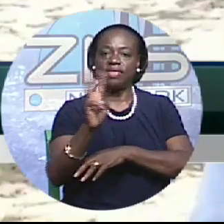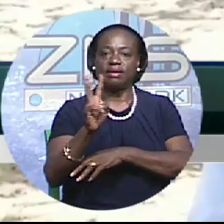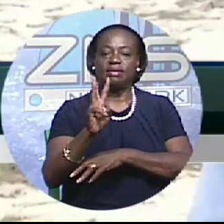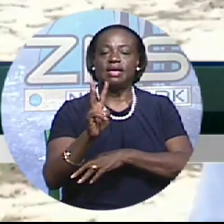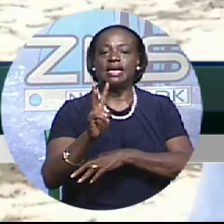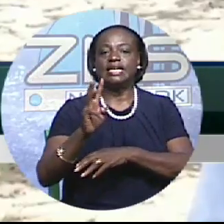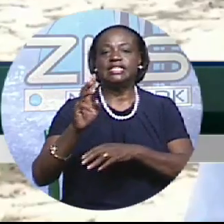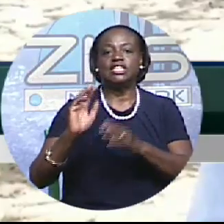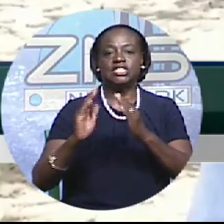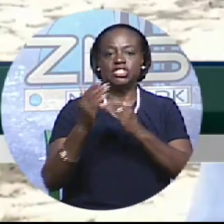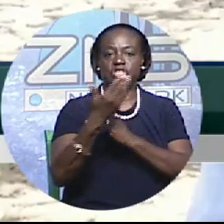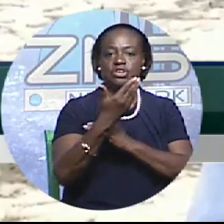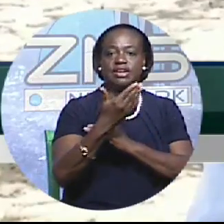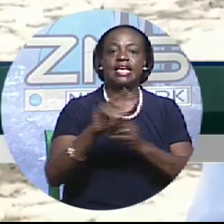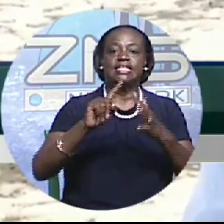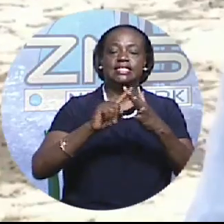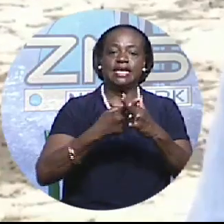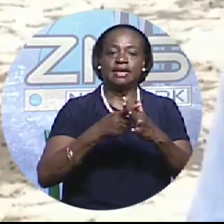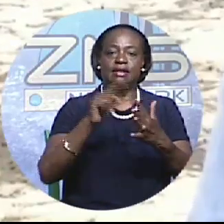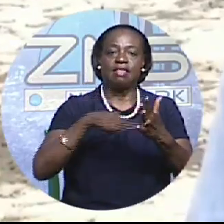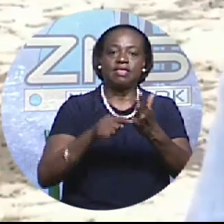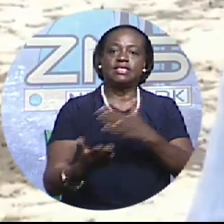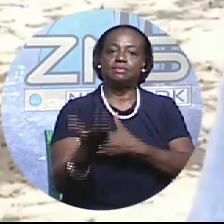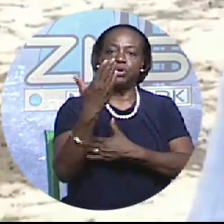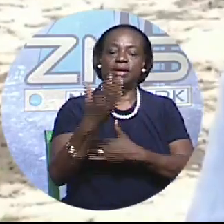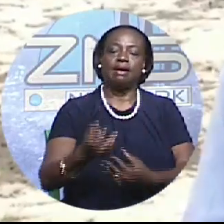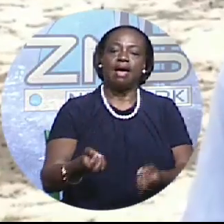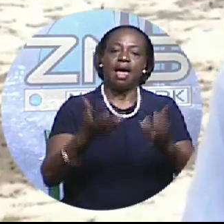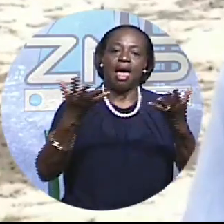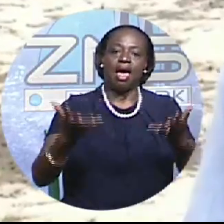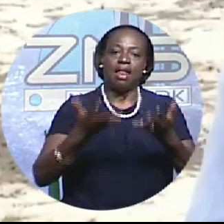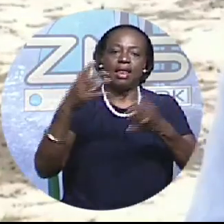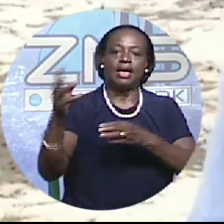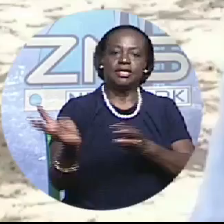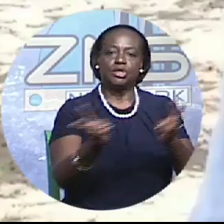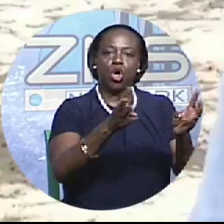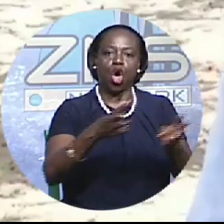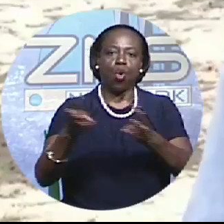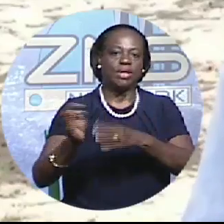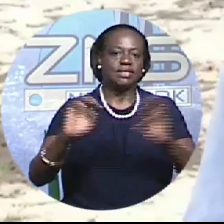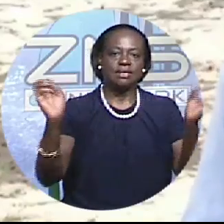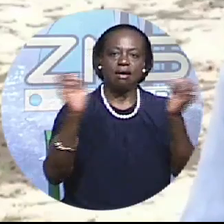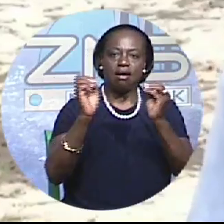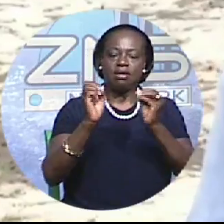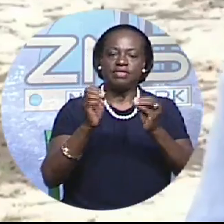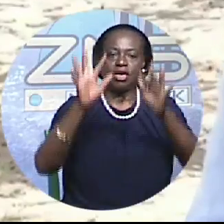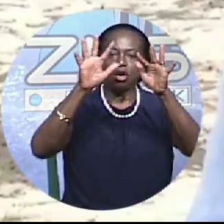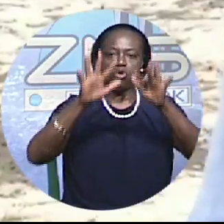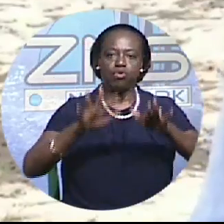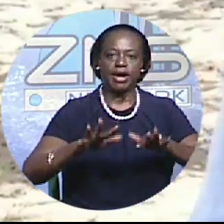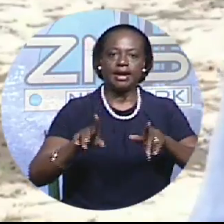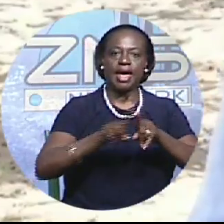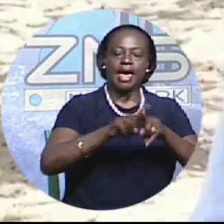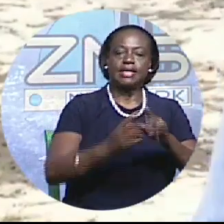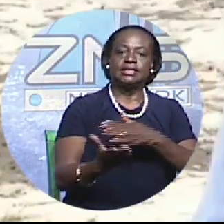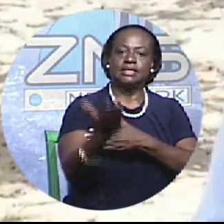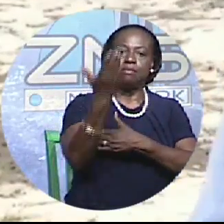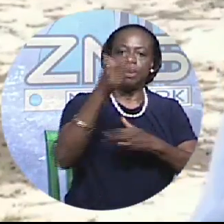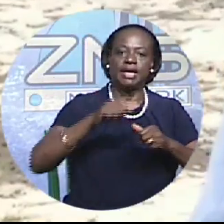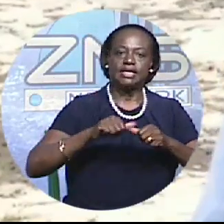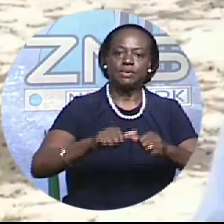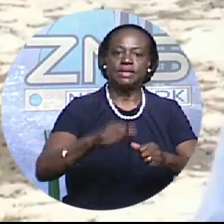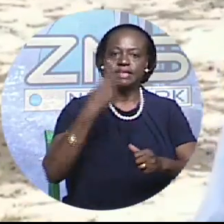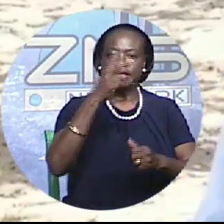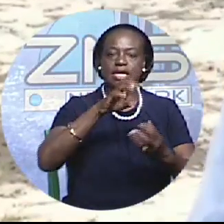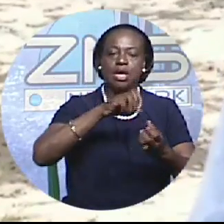out clear this morning, very, very light winds, light surf, pretty much no rain. But as the morning progressed, we saw more